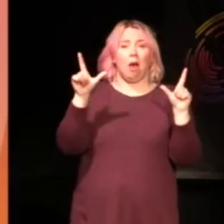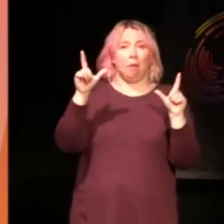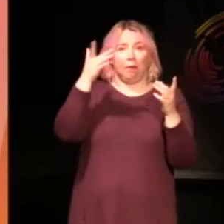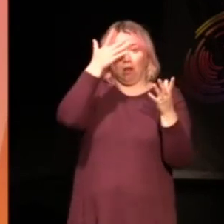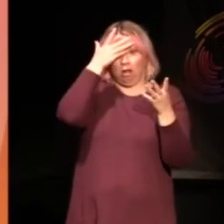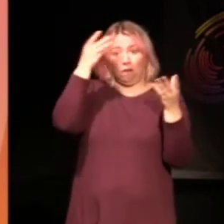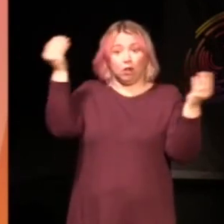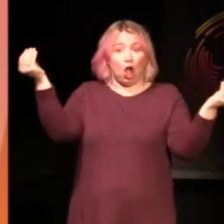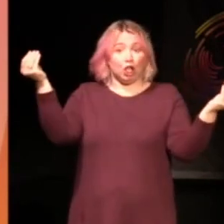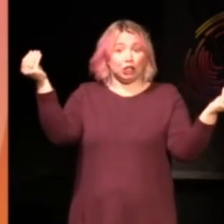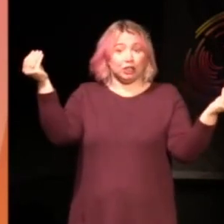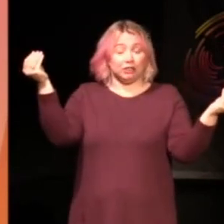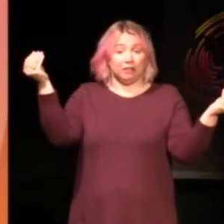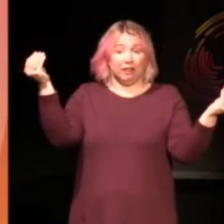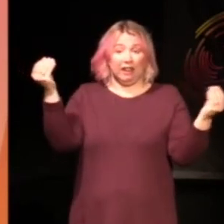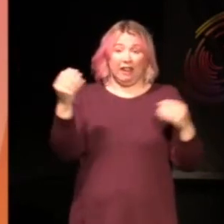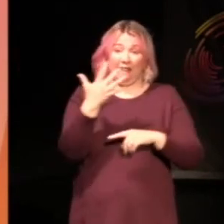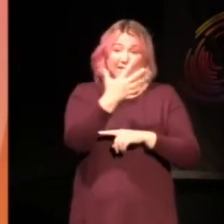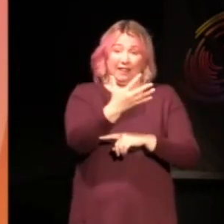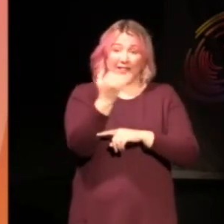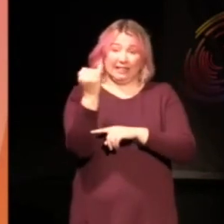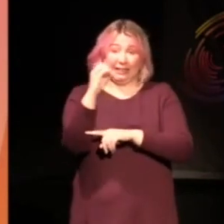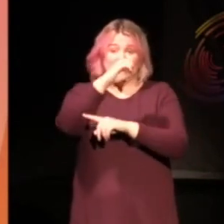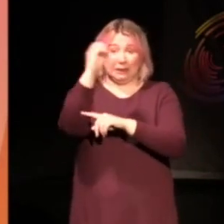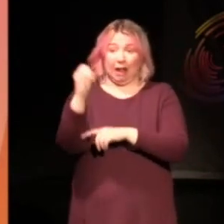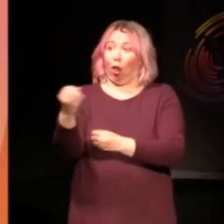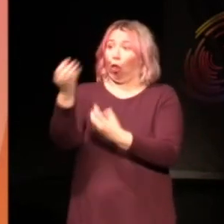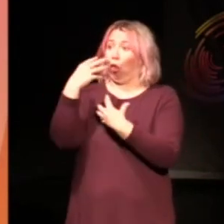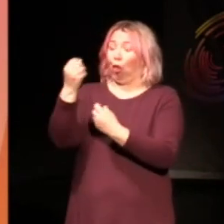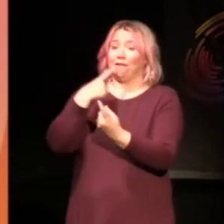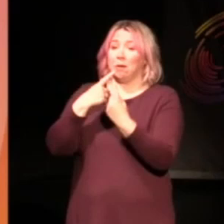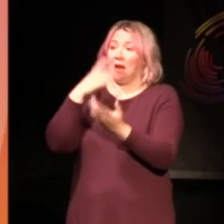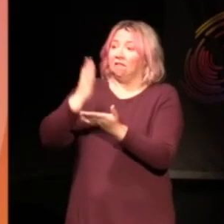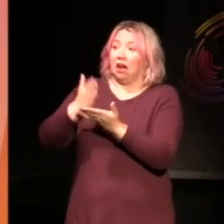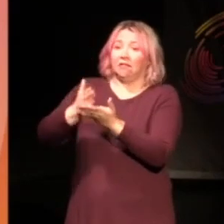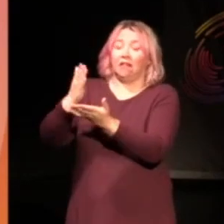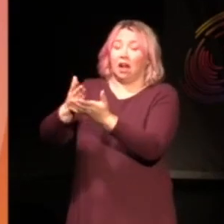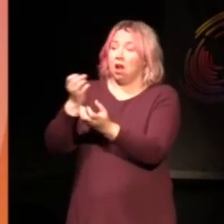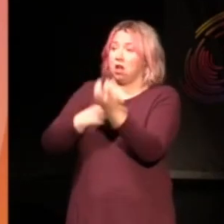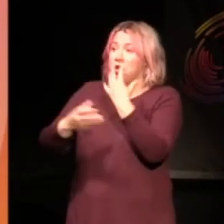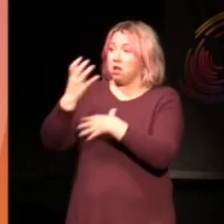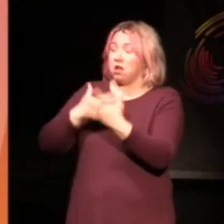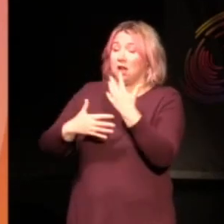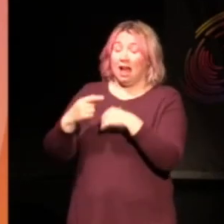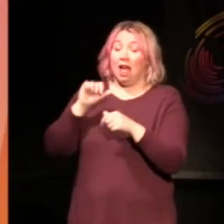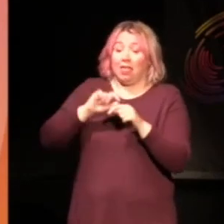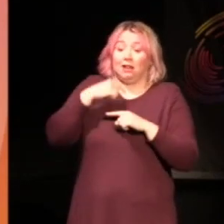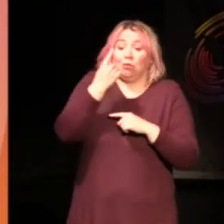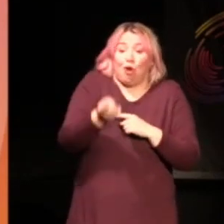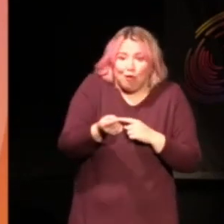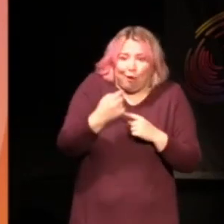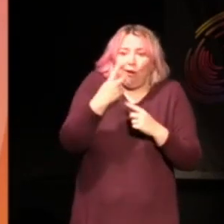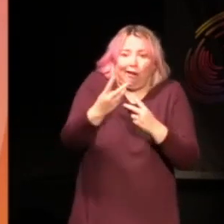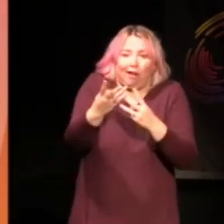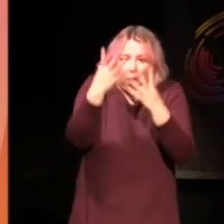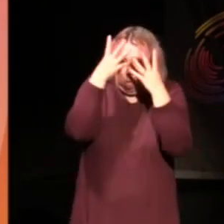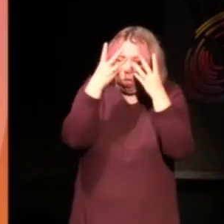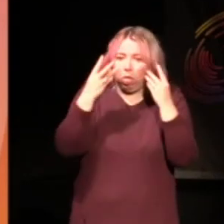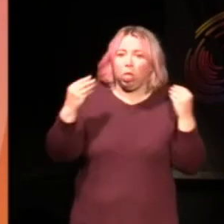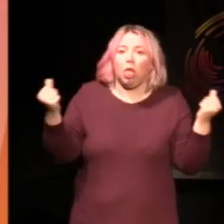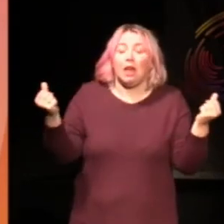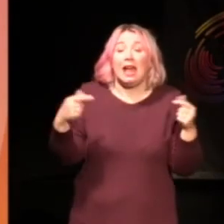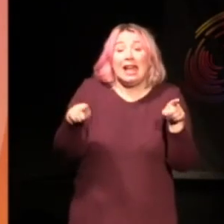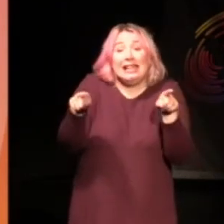around 56% of it. And then the next day, even more. But if the same talk is